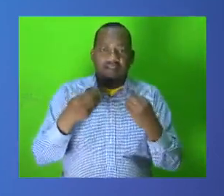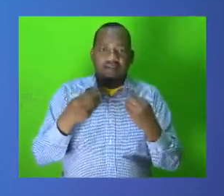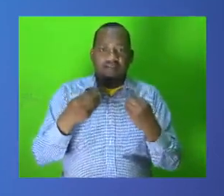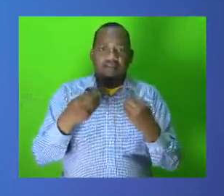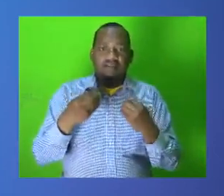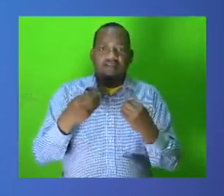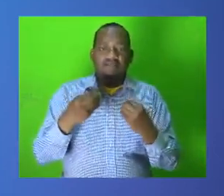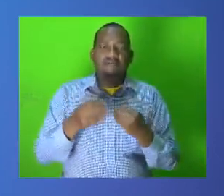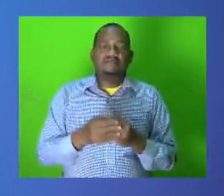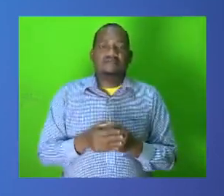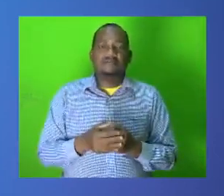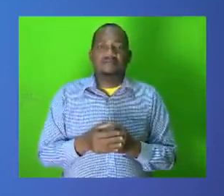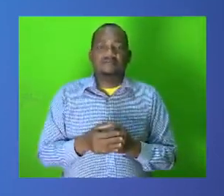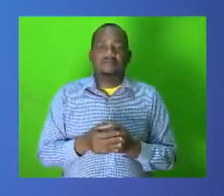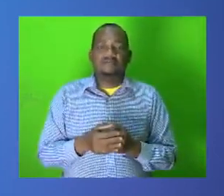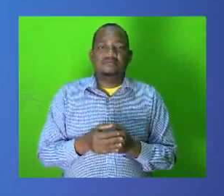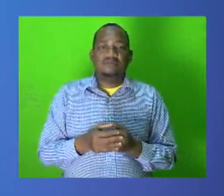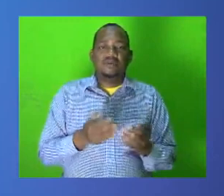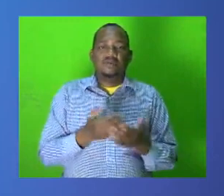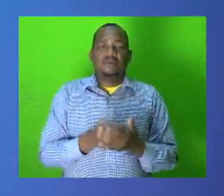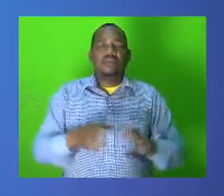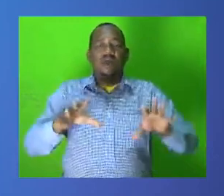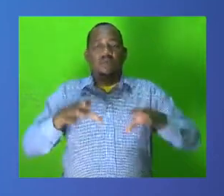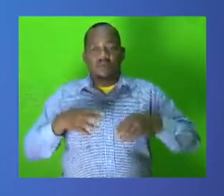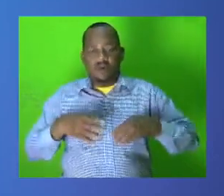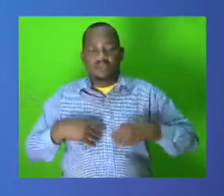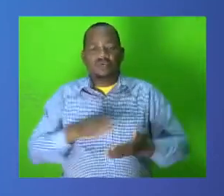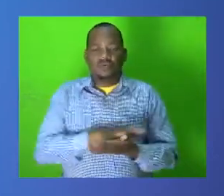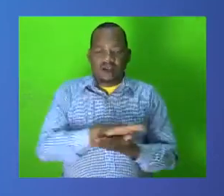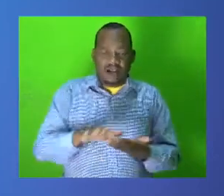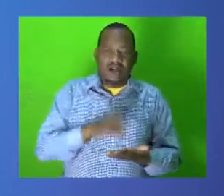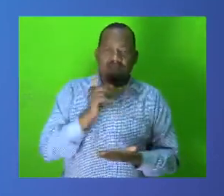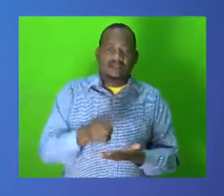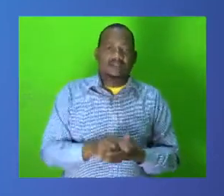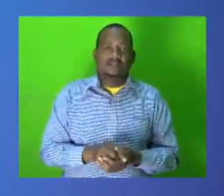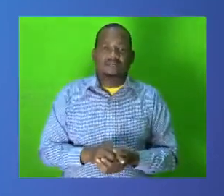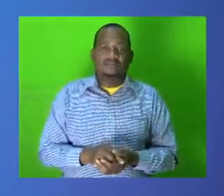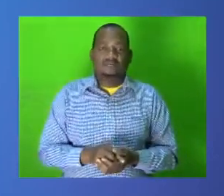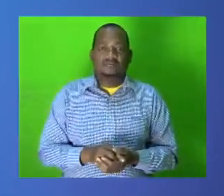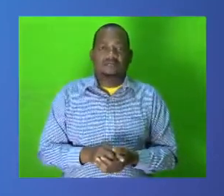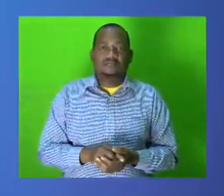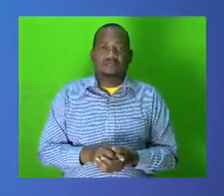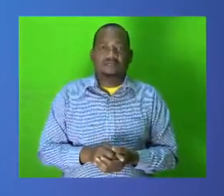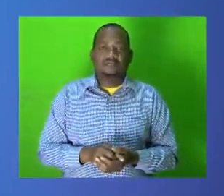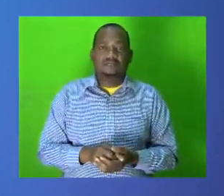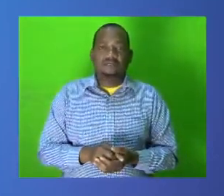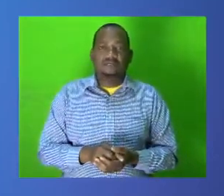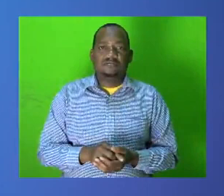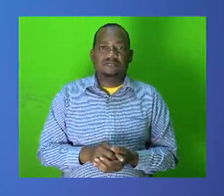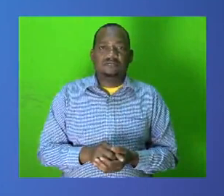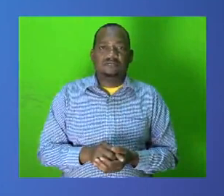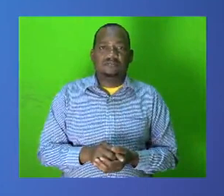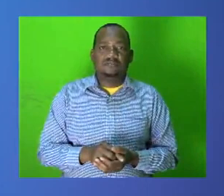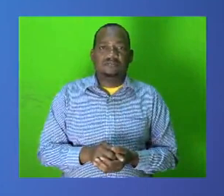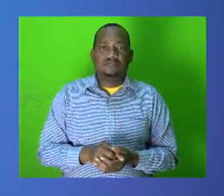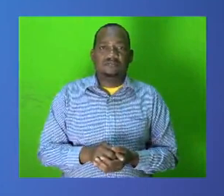identify the main stage used in conducting a research. So now we want to conduct a research in the